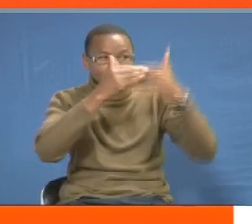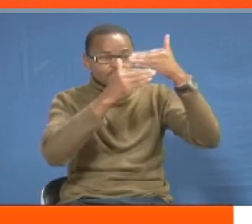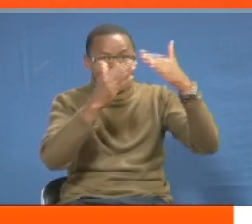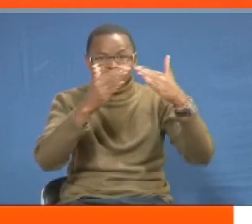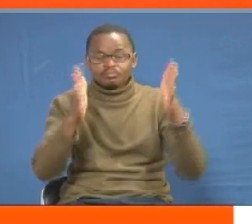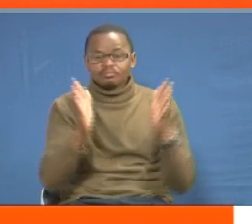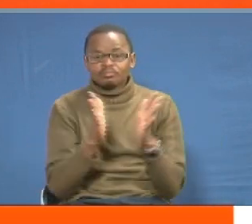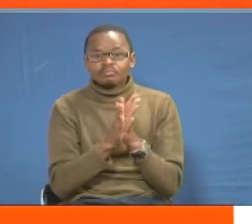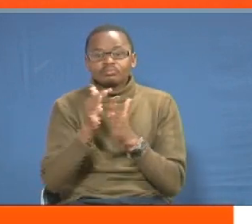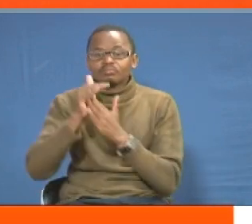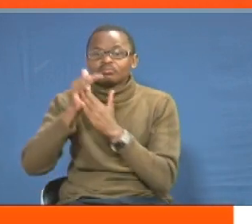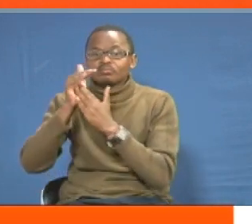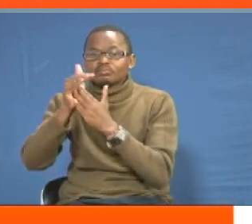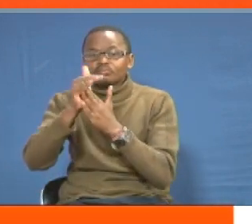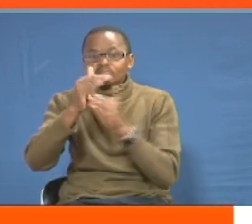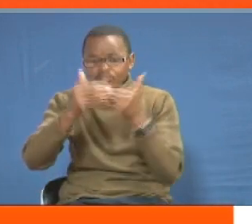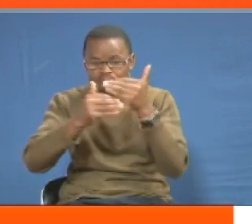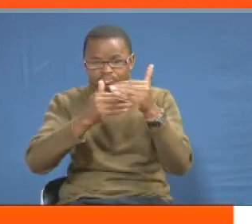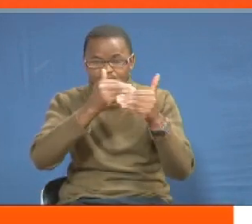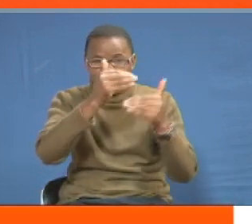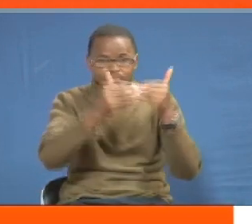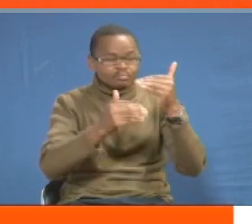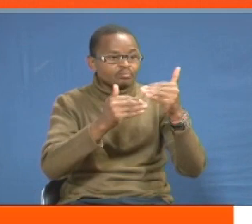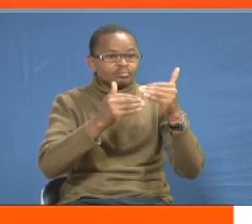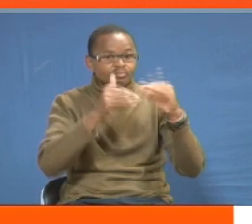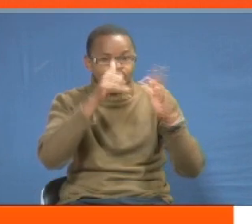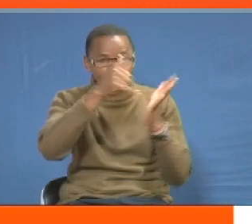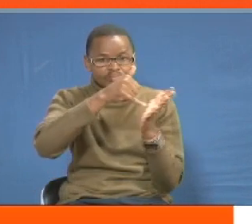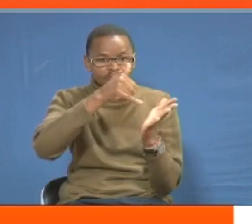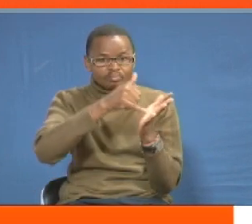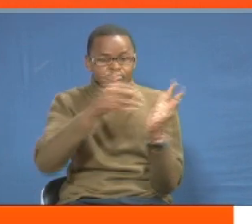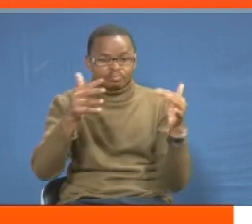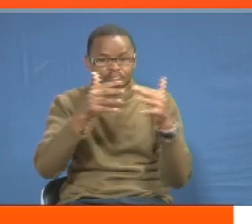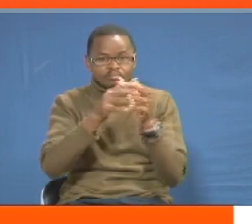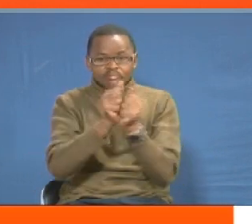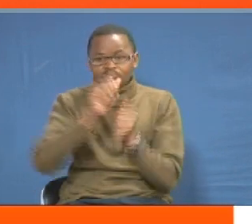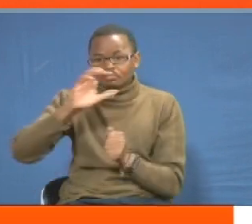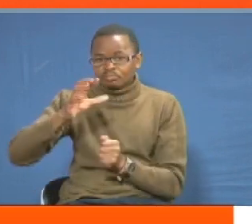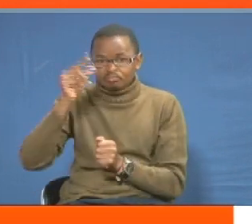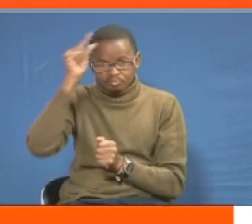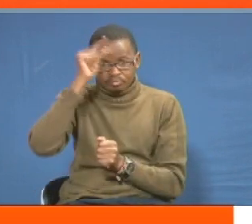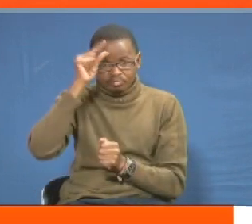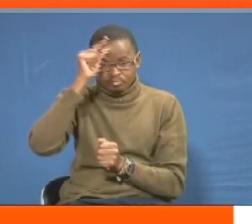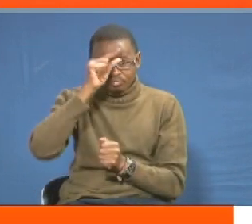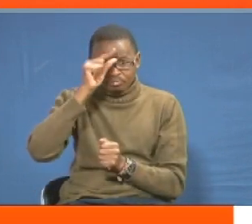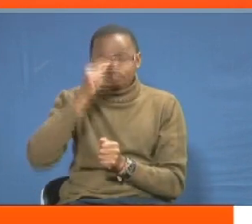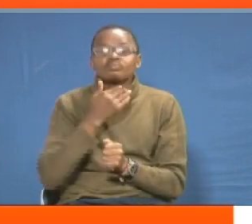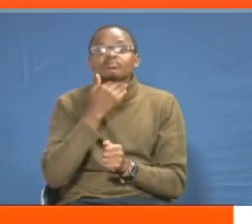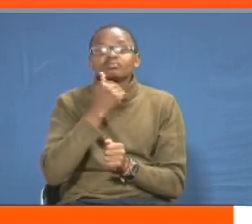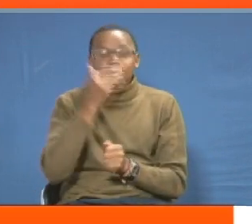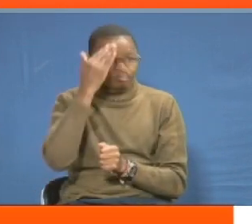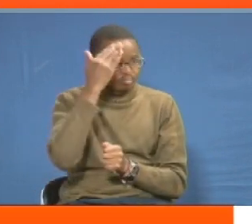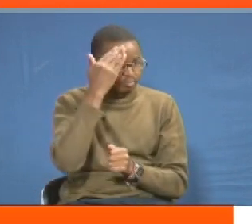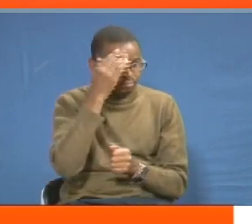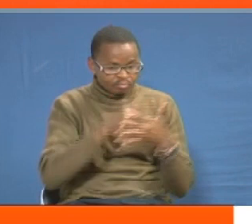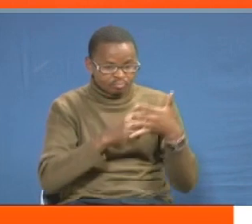built community-led processes, including engaging with the county government, seeking